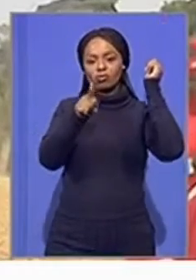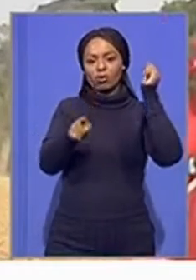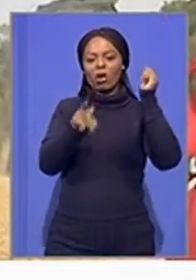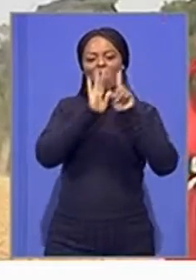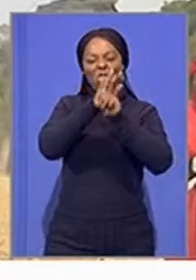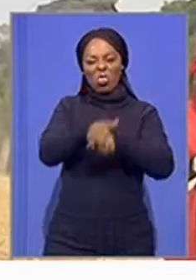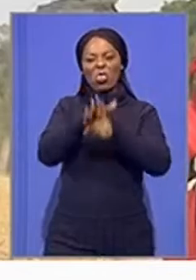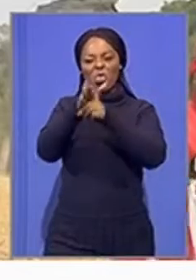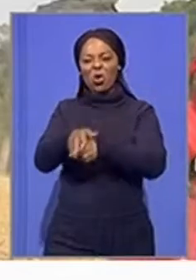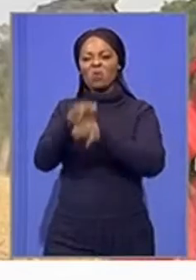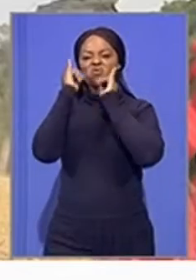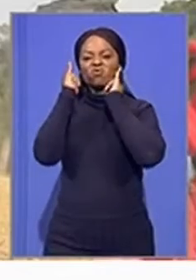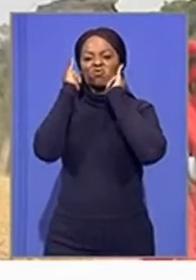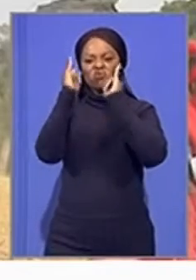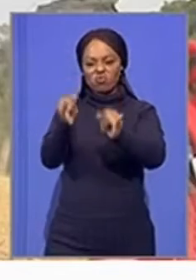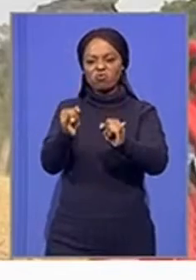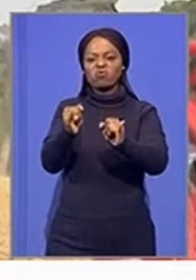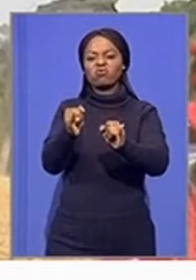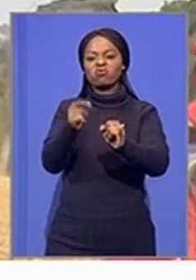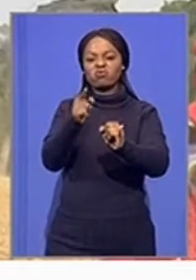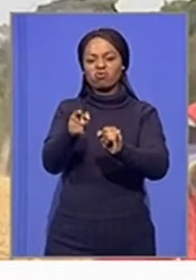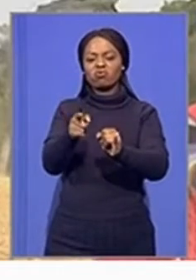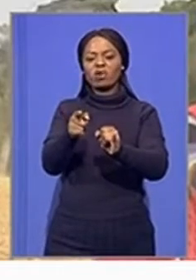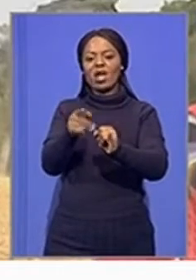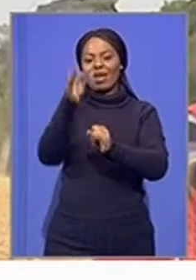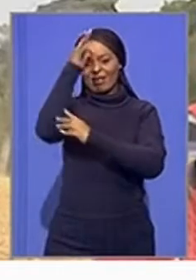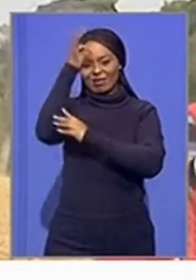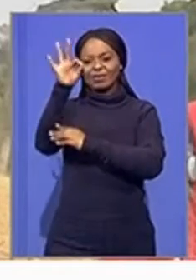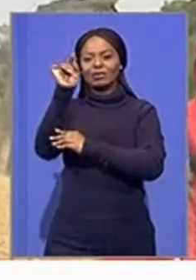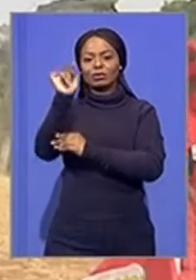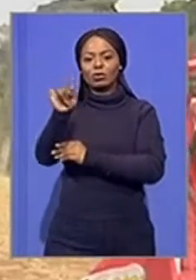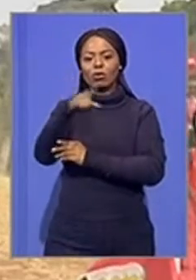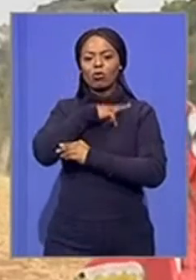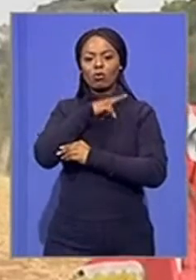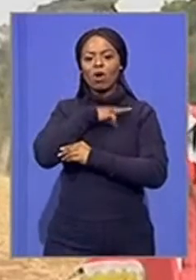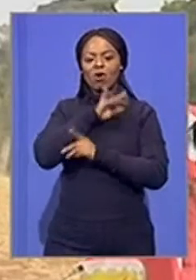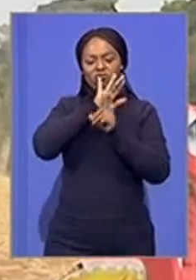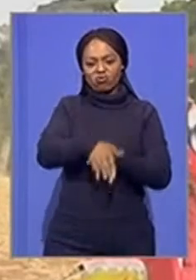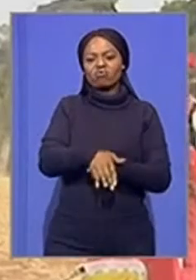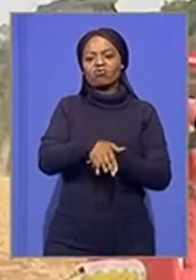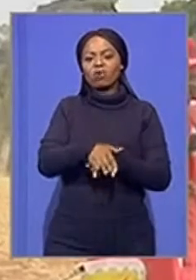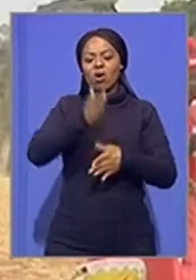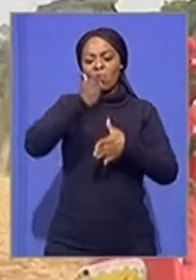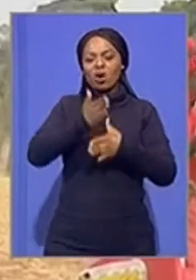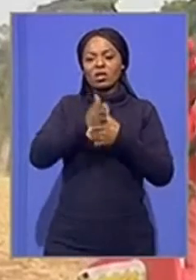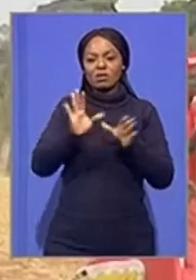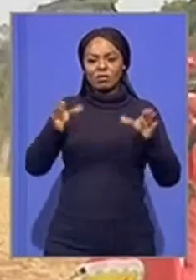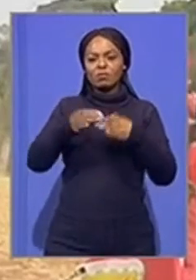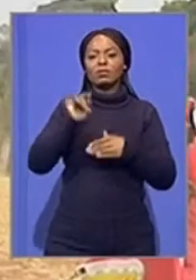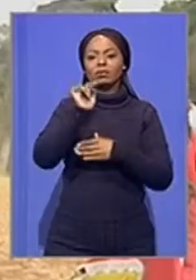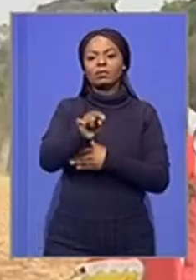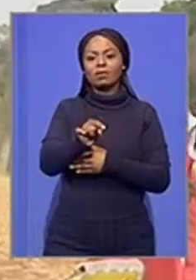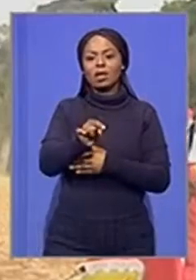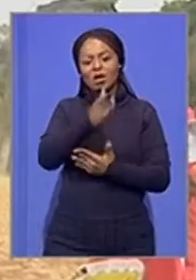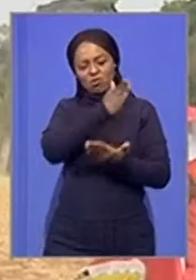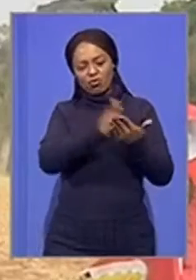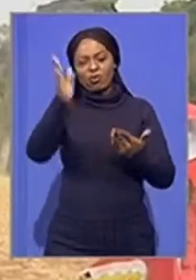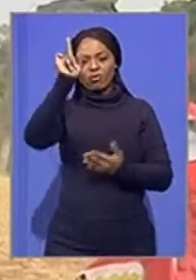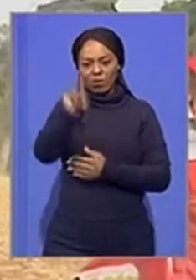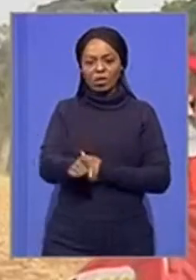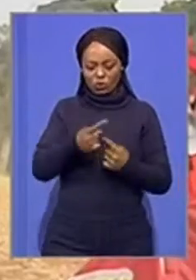regime, as a monarchy which in terms of the demands of the working class must be removed. And this is a demand that we support